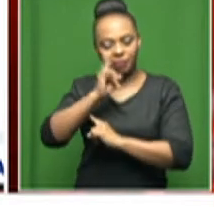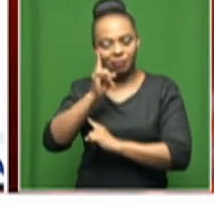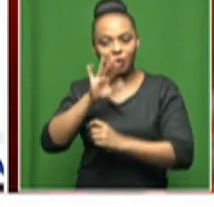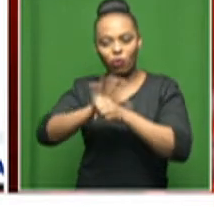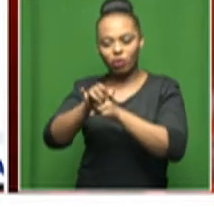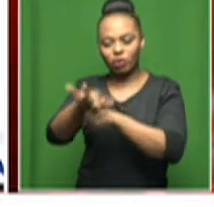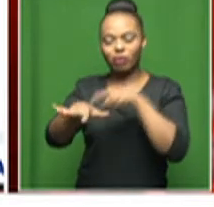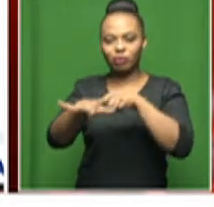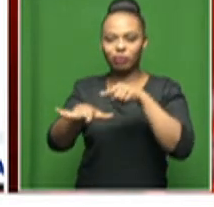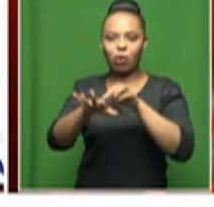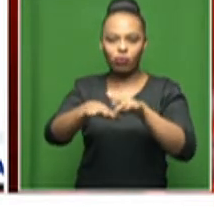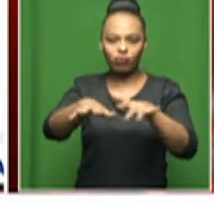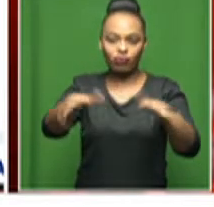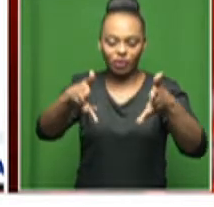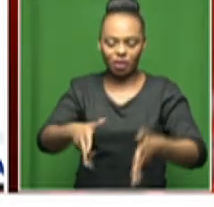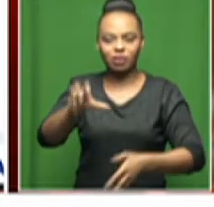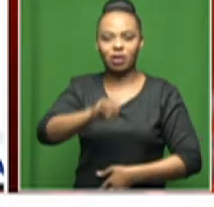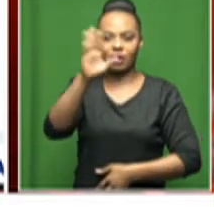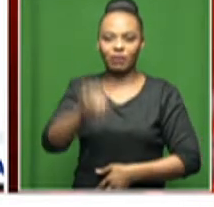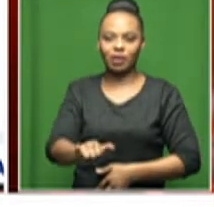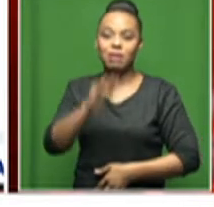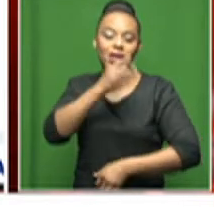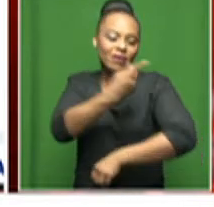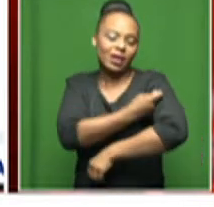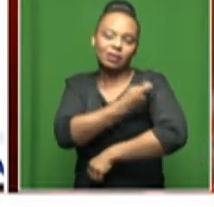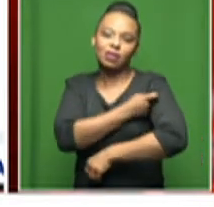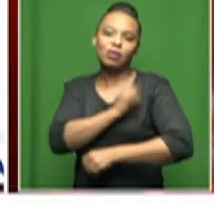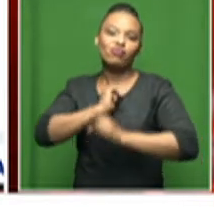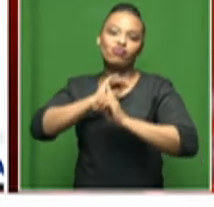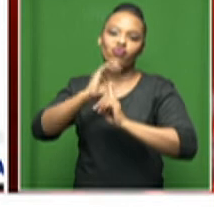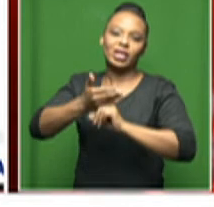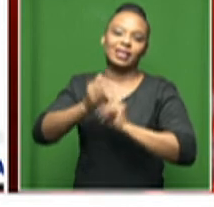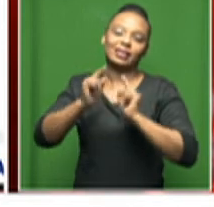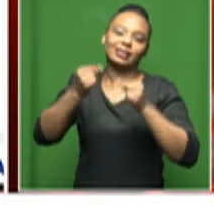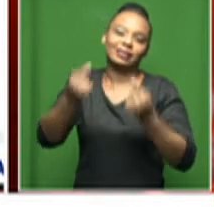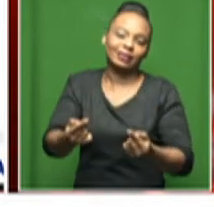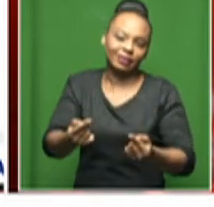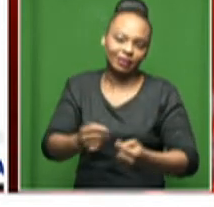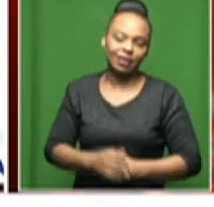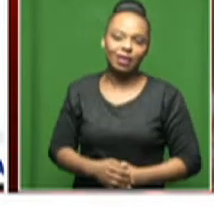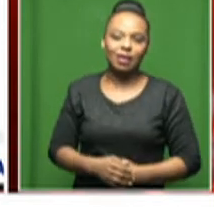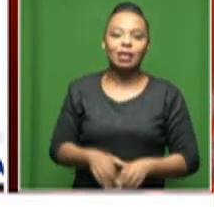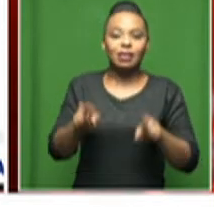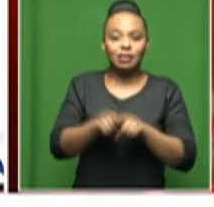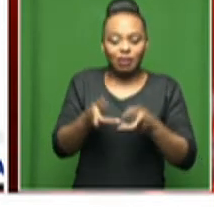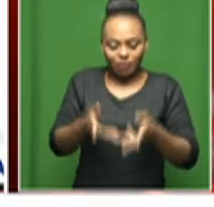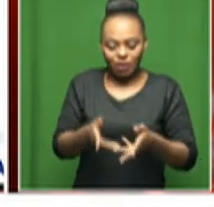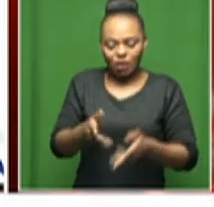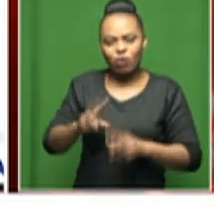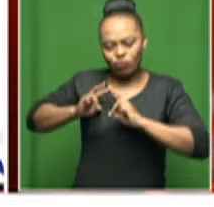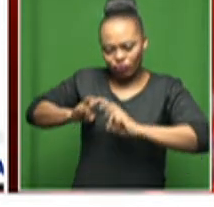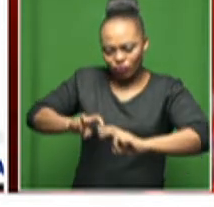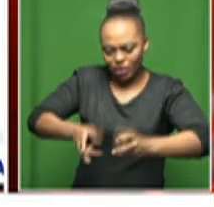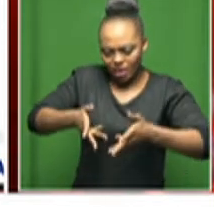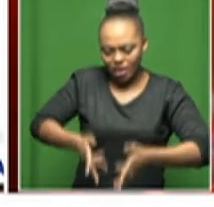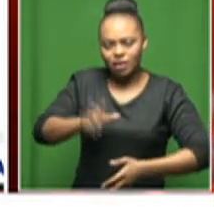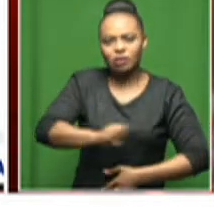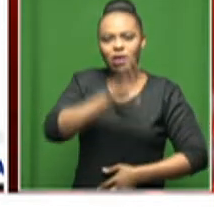South Africa. And that is important, and it probably also explains why the resurgence in South Africa, to a large